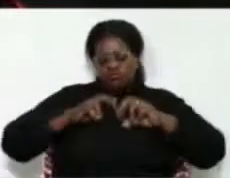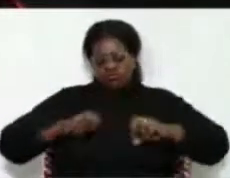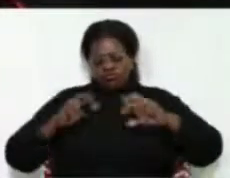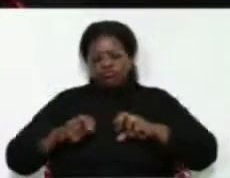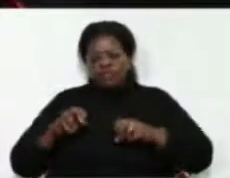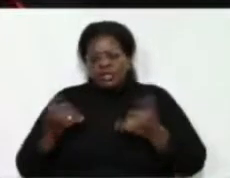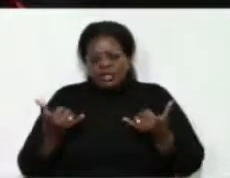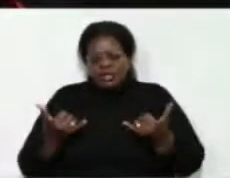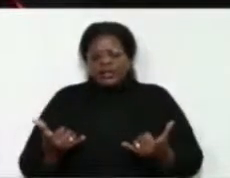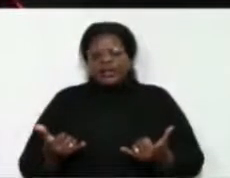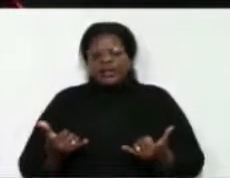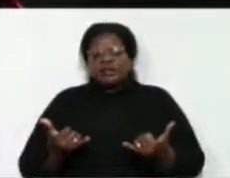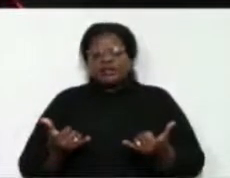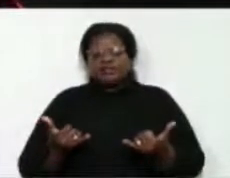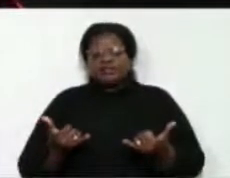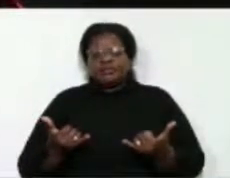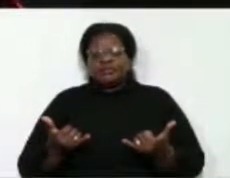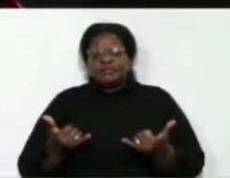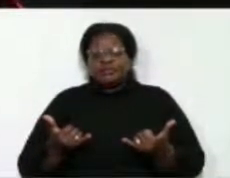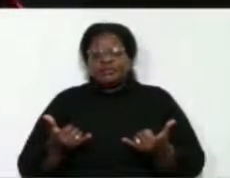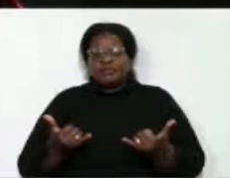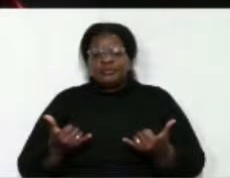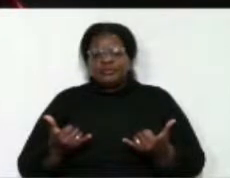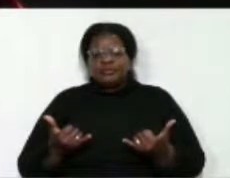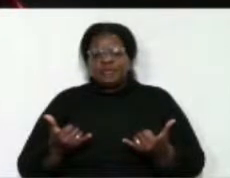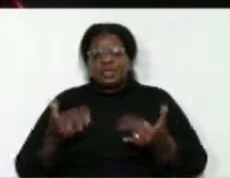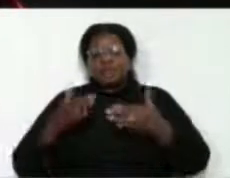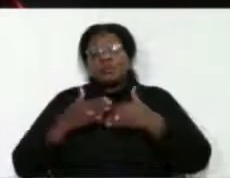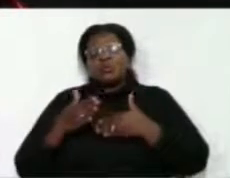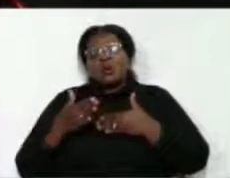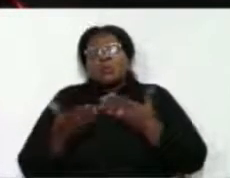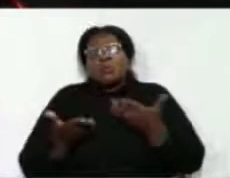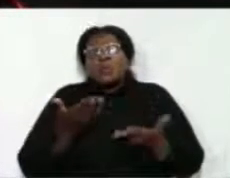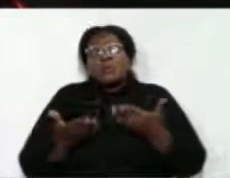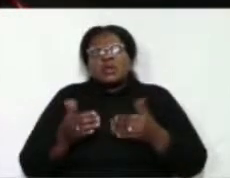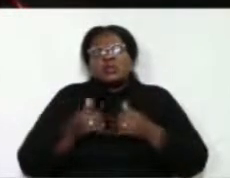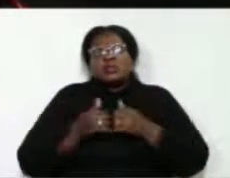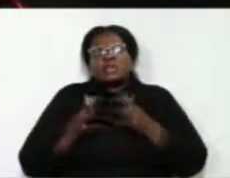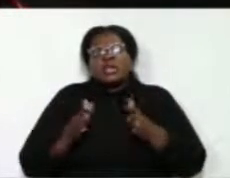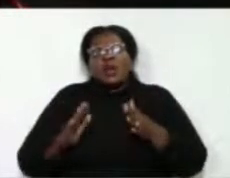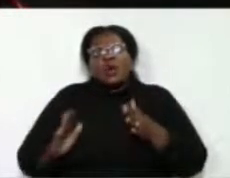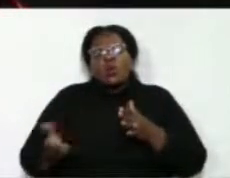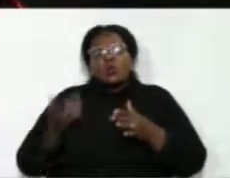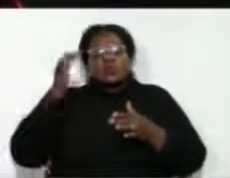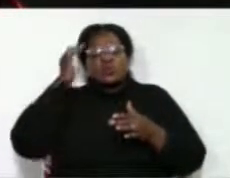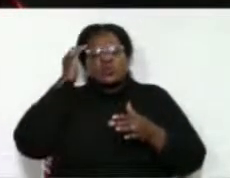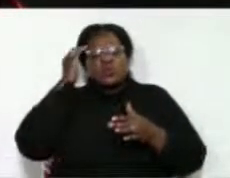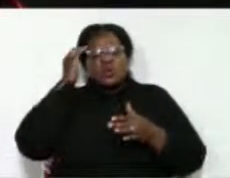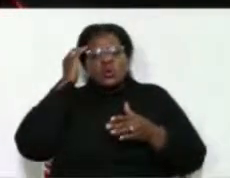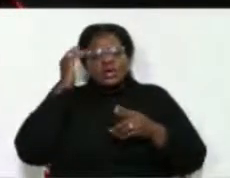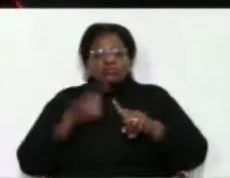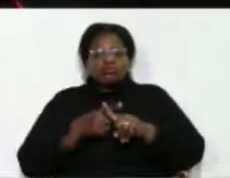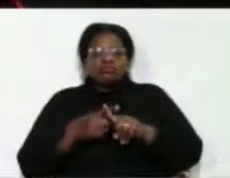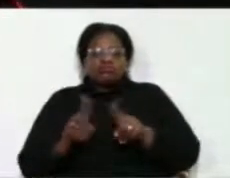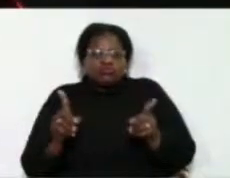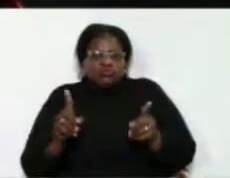essentially, also, just before you maybe start, I just want to know what is really the difference